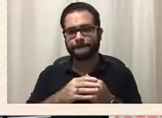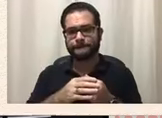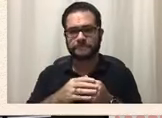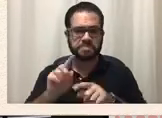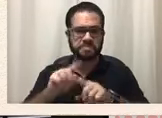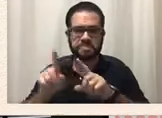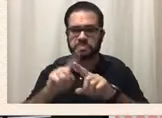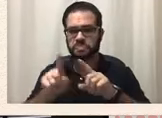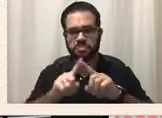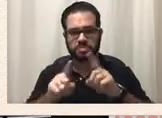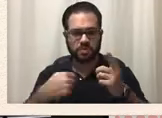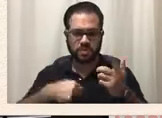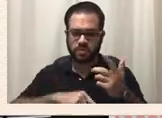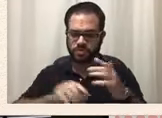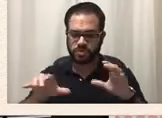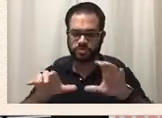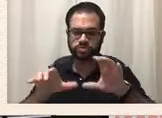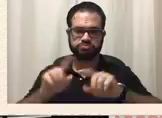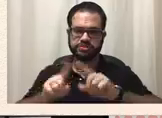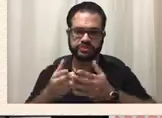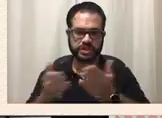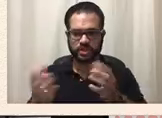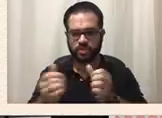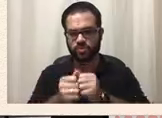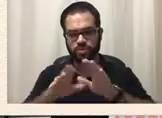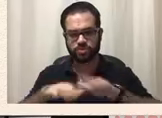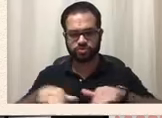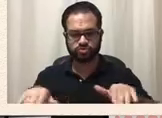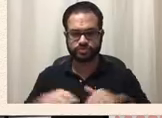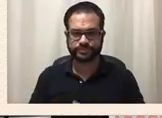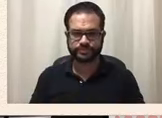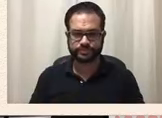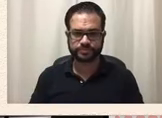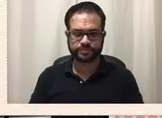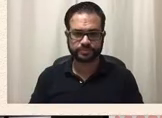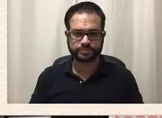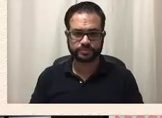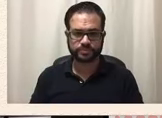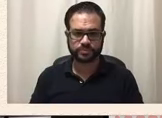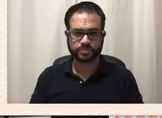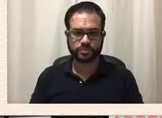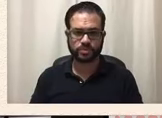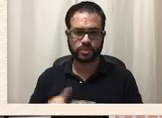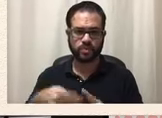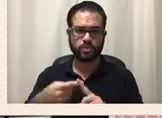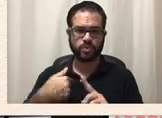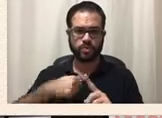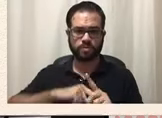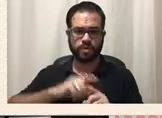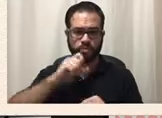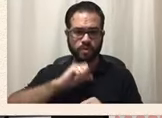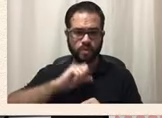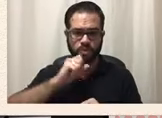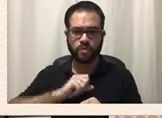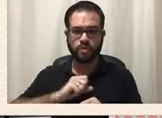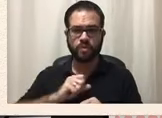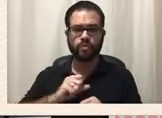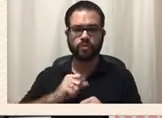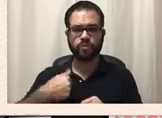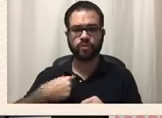Kids are the future. And when we get old, can't do it anymore. We have to teach the young